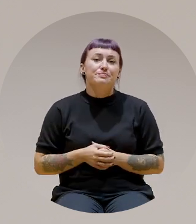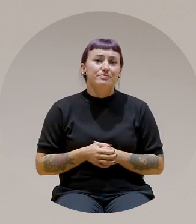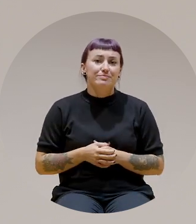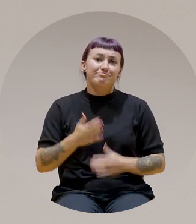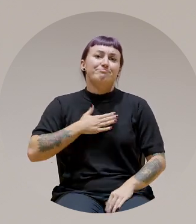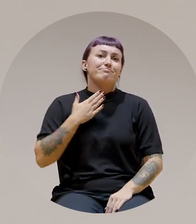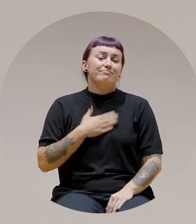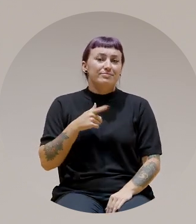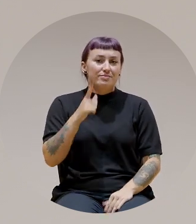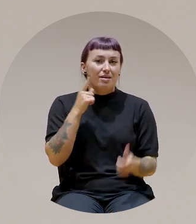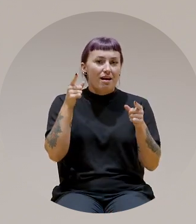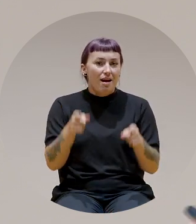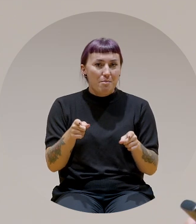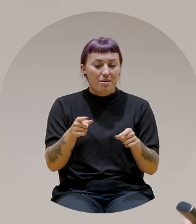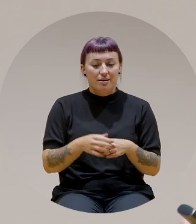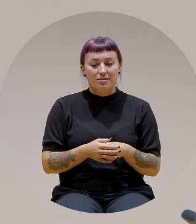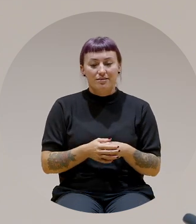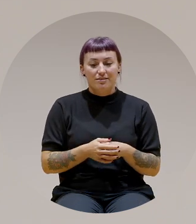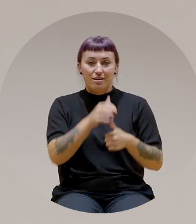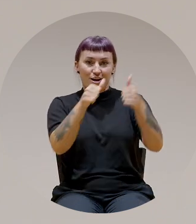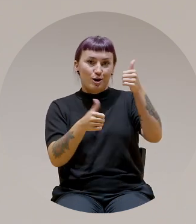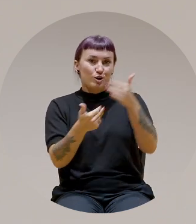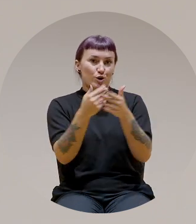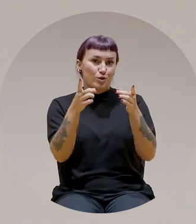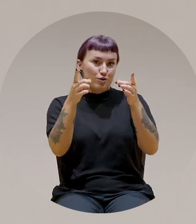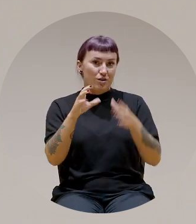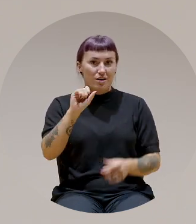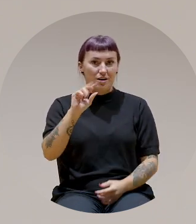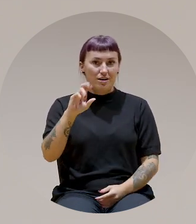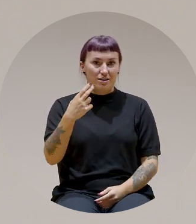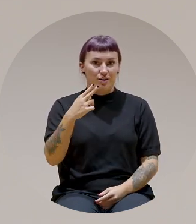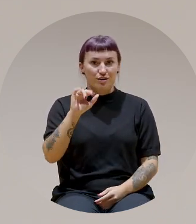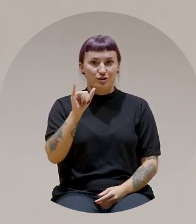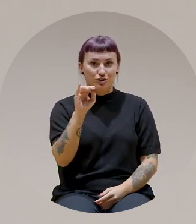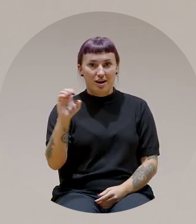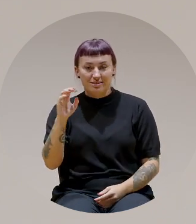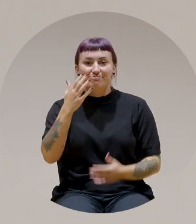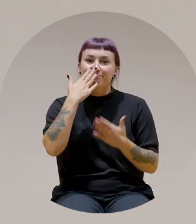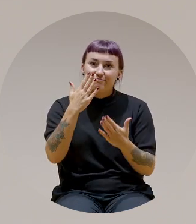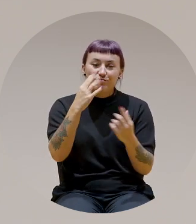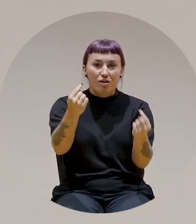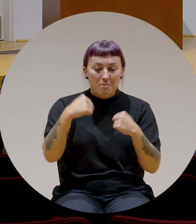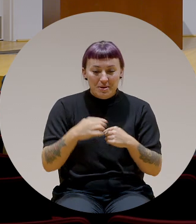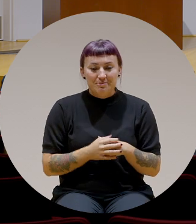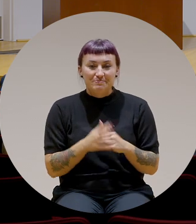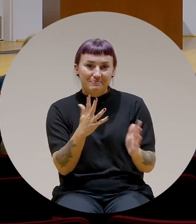and so happy that this has occurred under the new directorship of Sarah Jesse. So thanks for